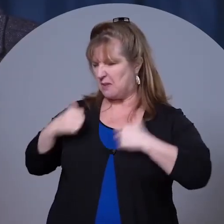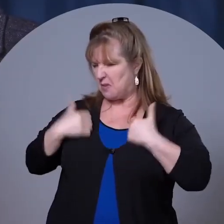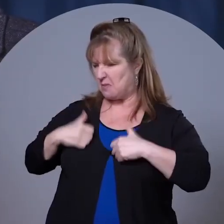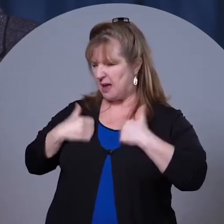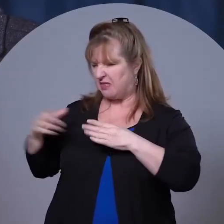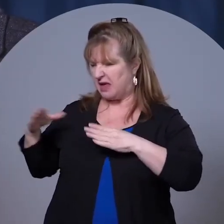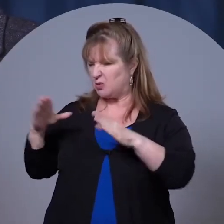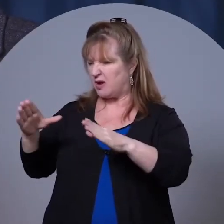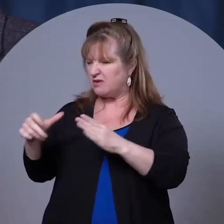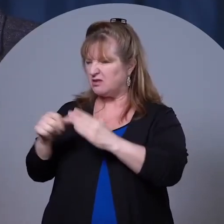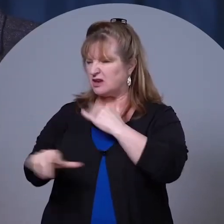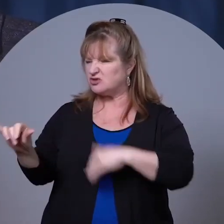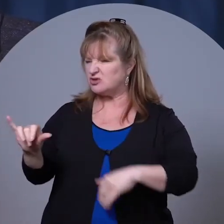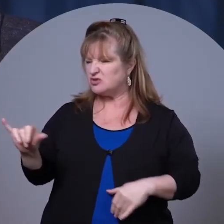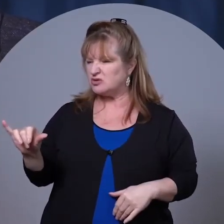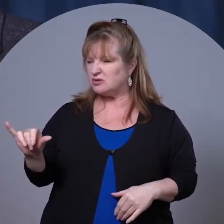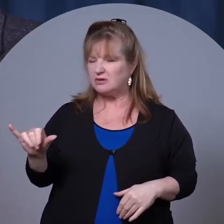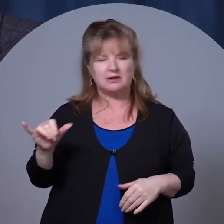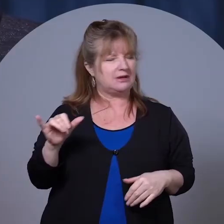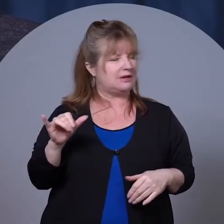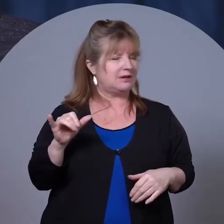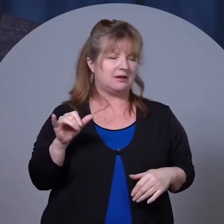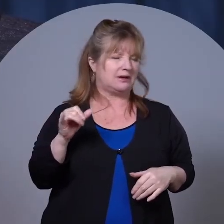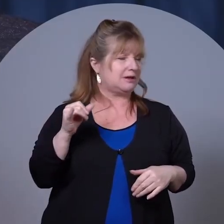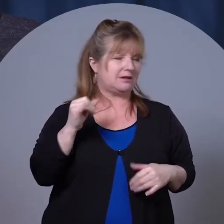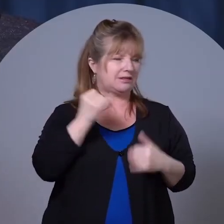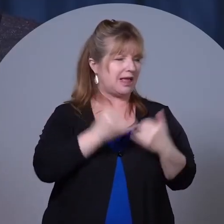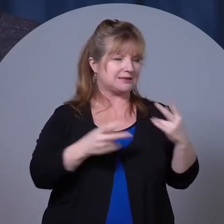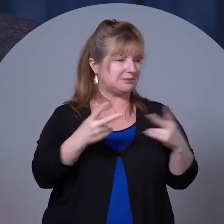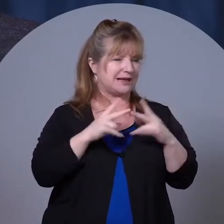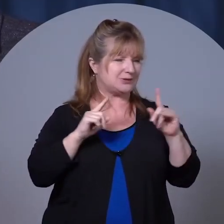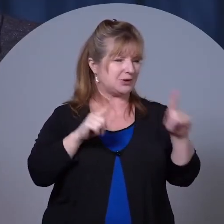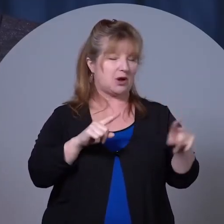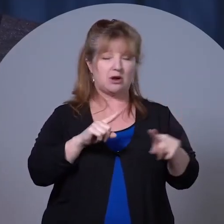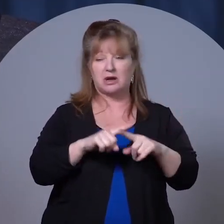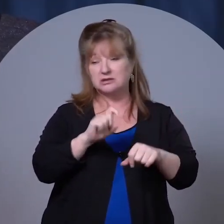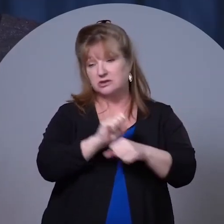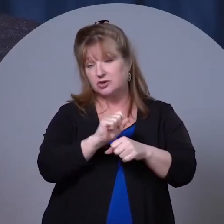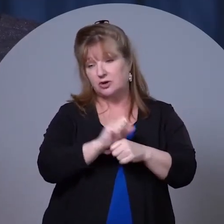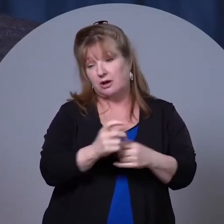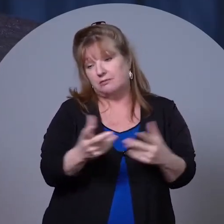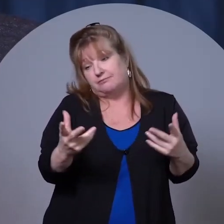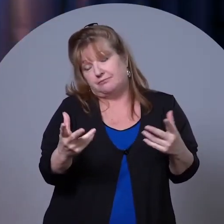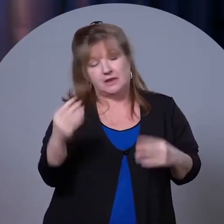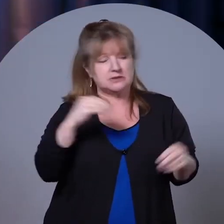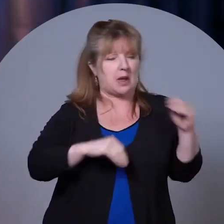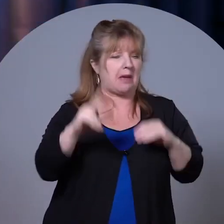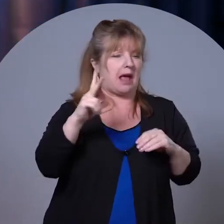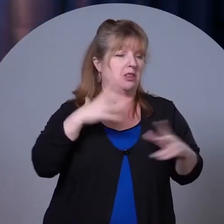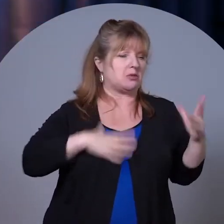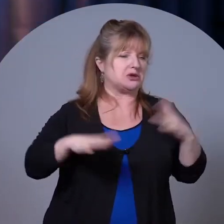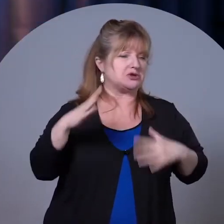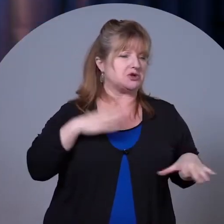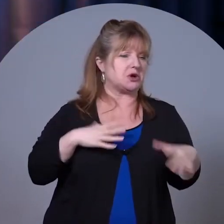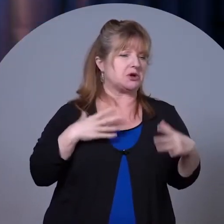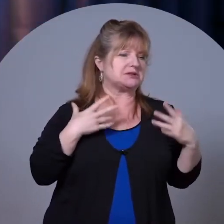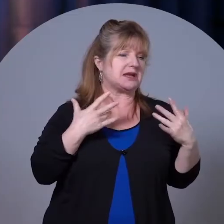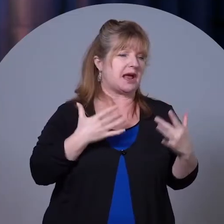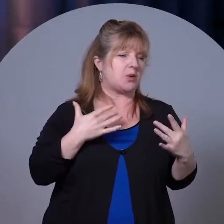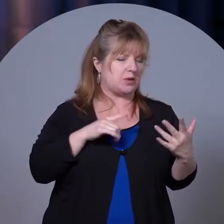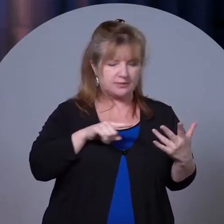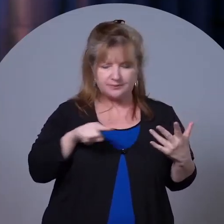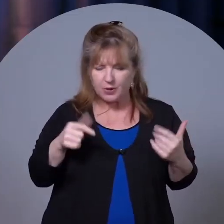wait. I am so excited to get to introduce New York Times bestselling author Jess Walter to share